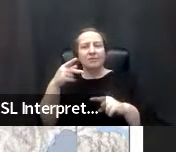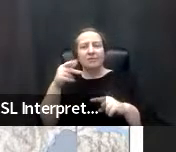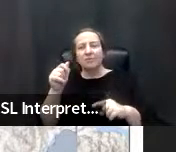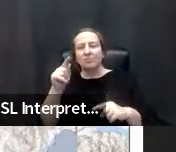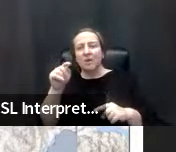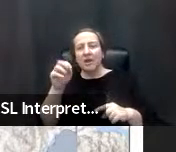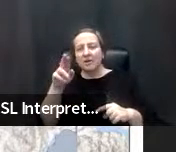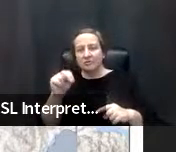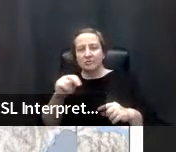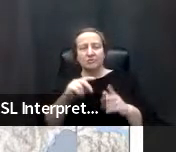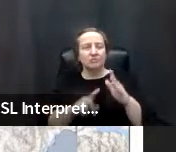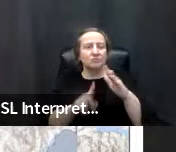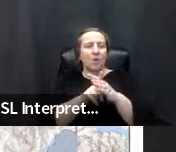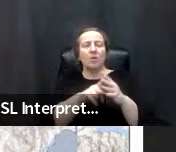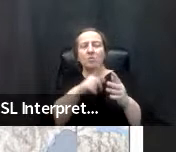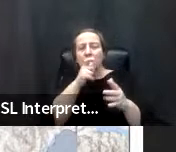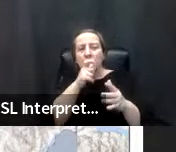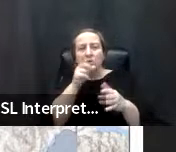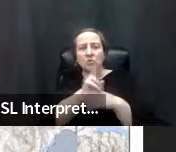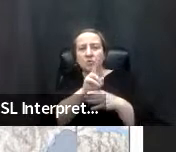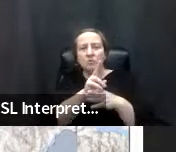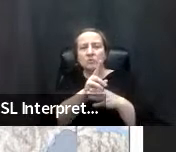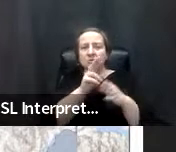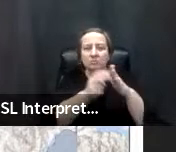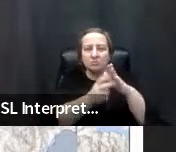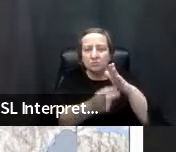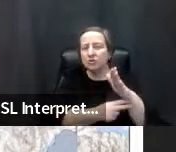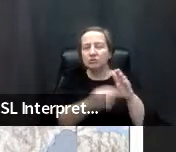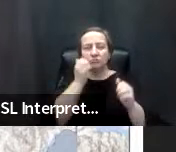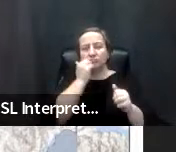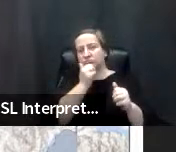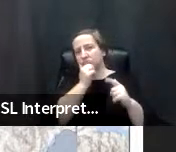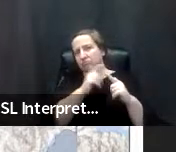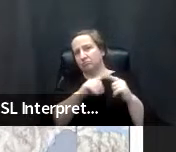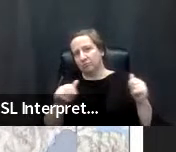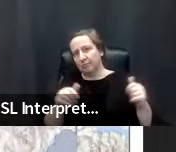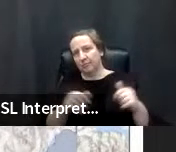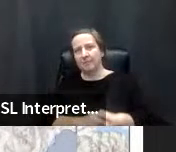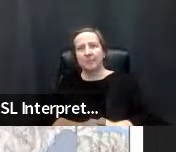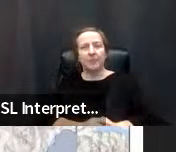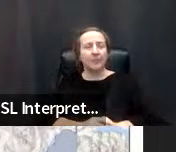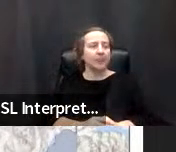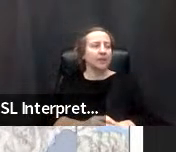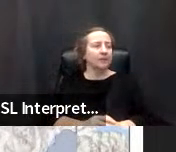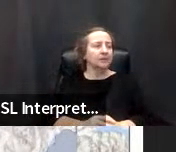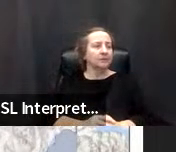of showing up here on who's using the bridge on a daily basis. So.